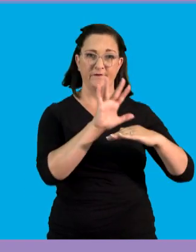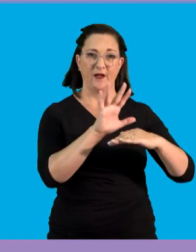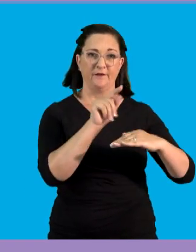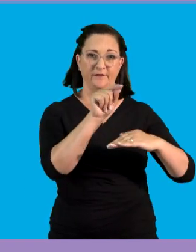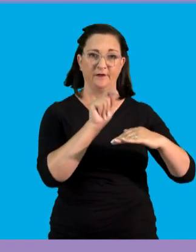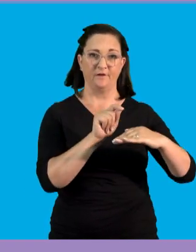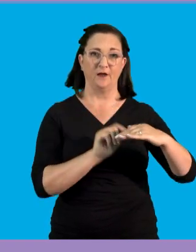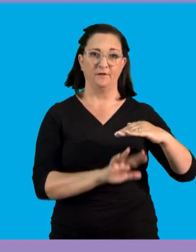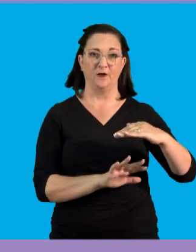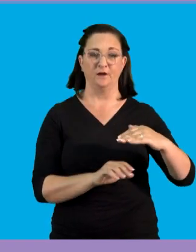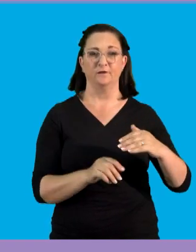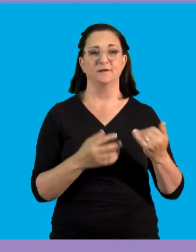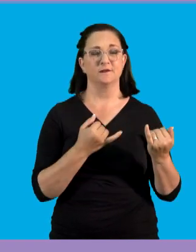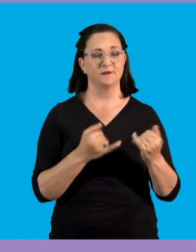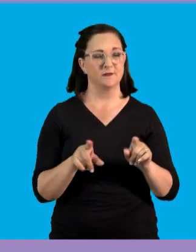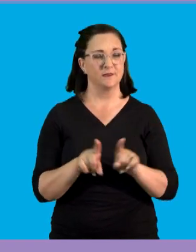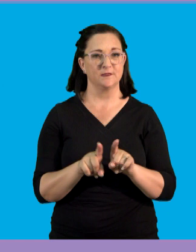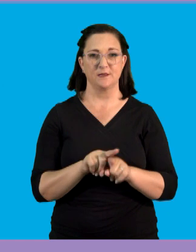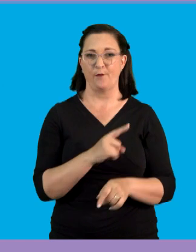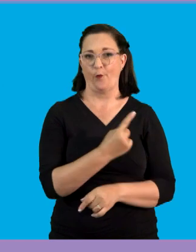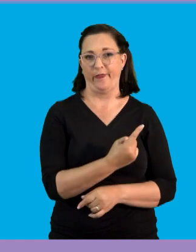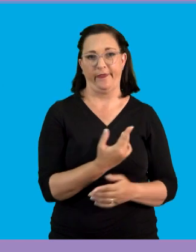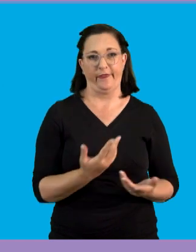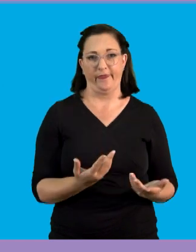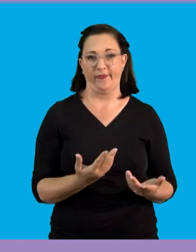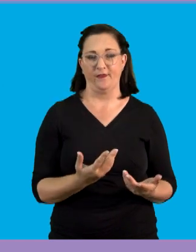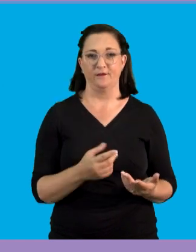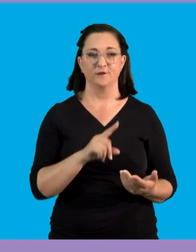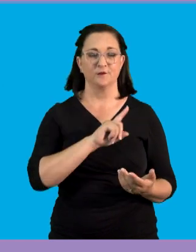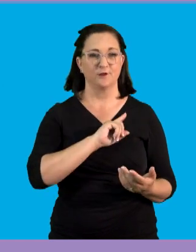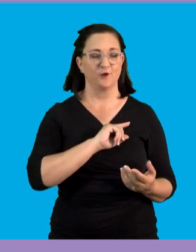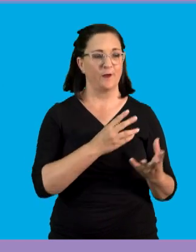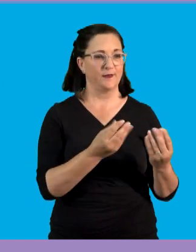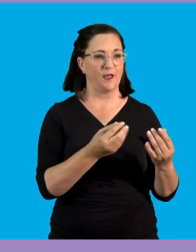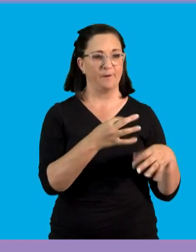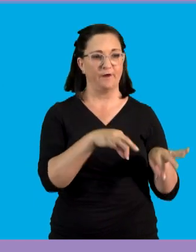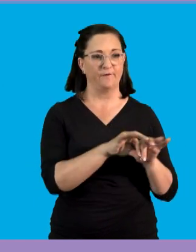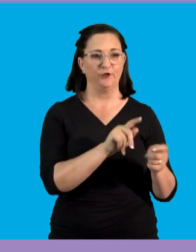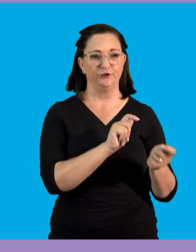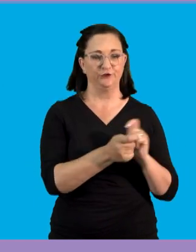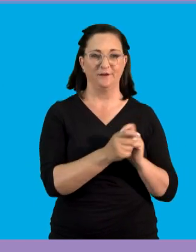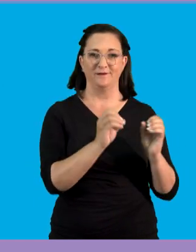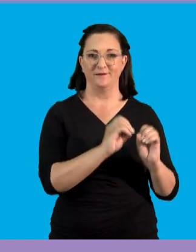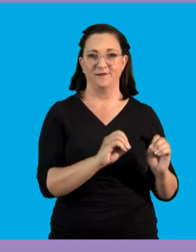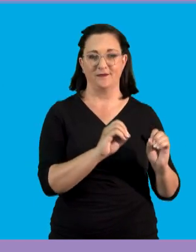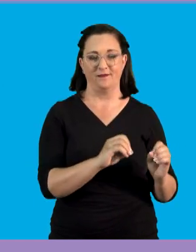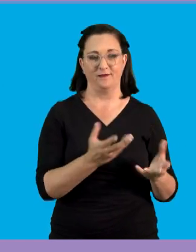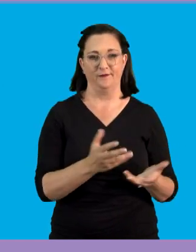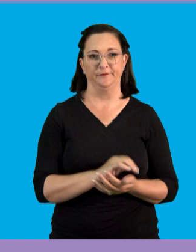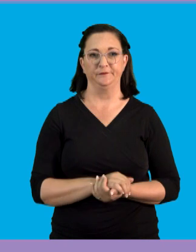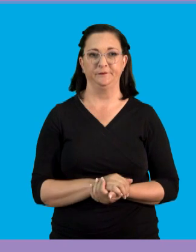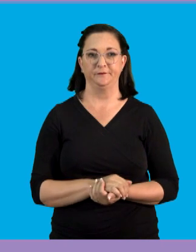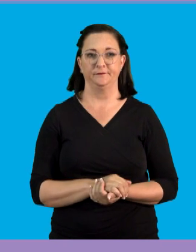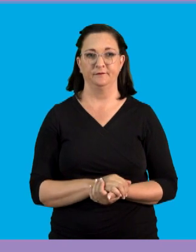divided by 5? It still is 1, which is what we originally had. So the value